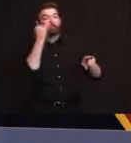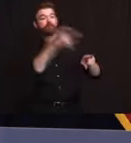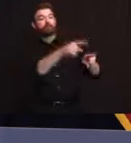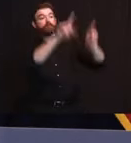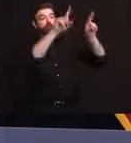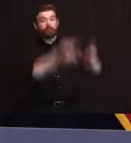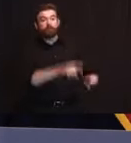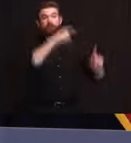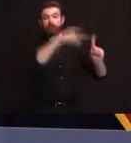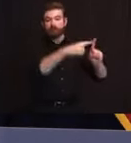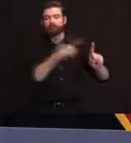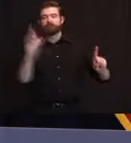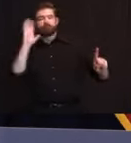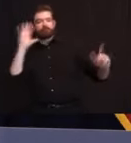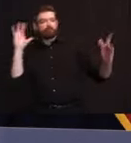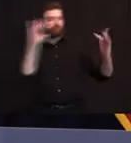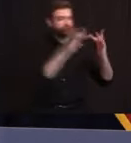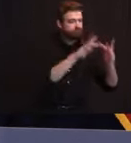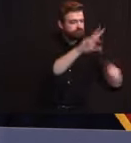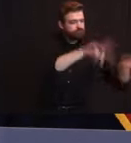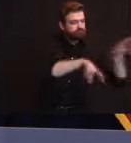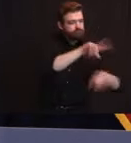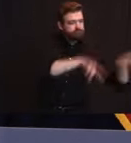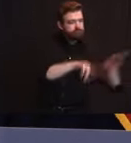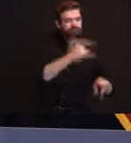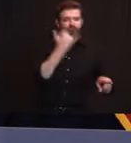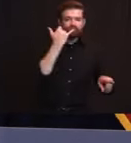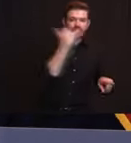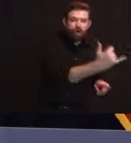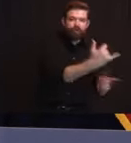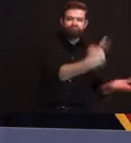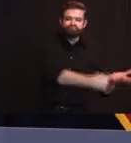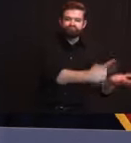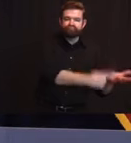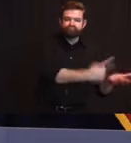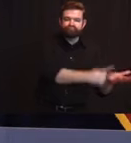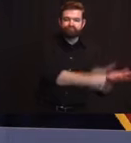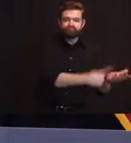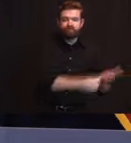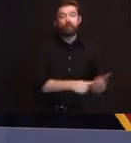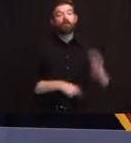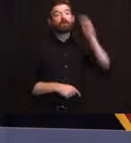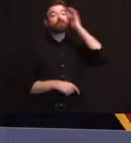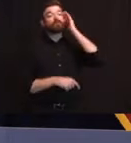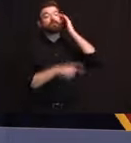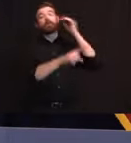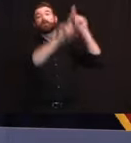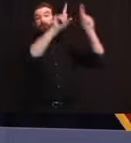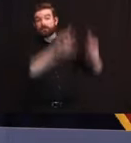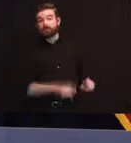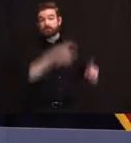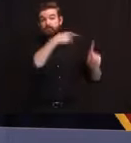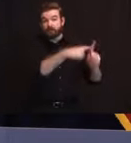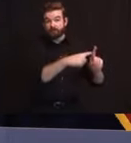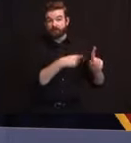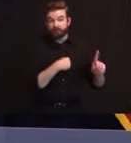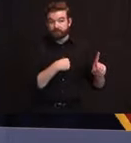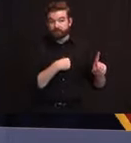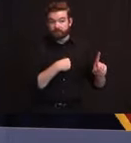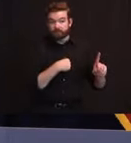someone who has tested positive. If you've tested positive, contact tracers will provide information on how you can